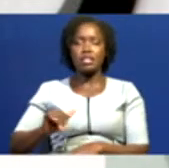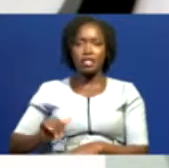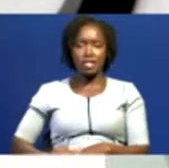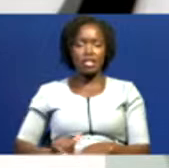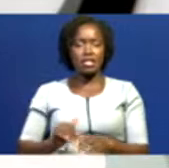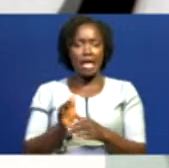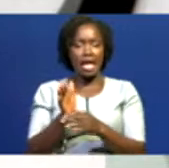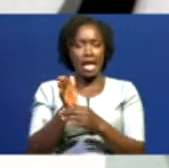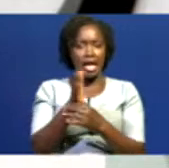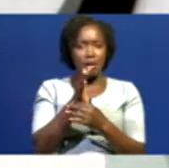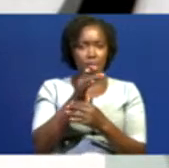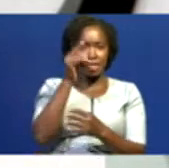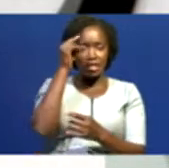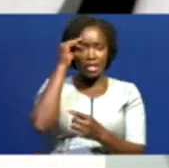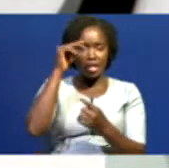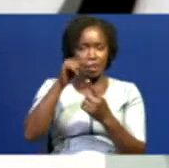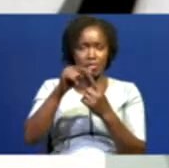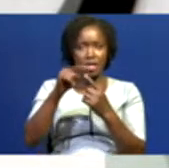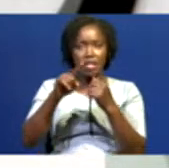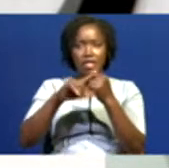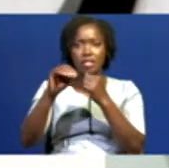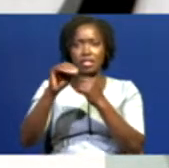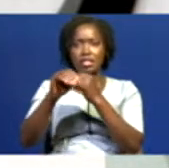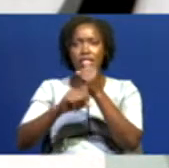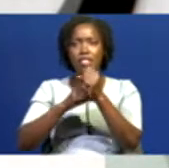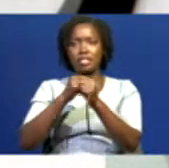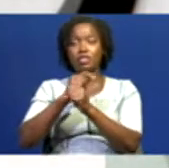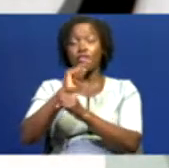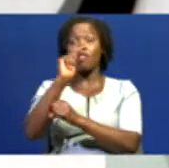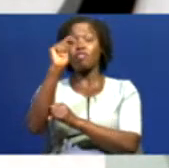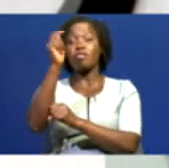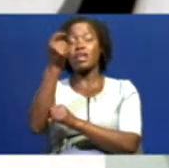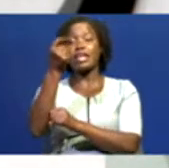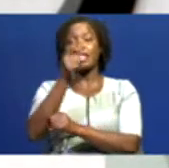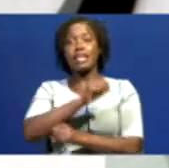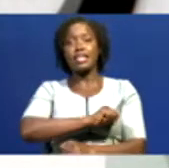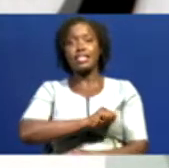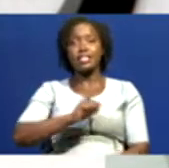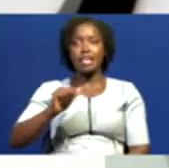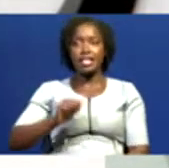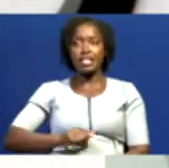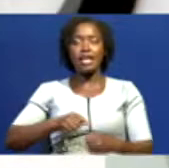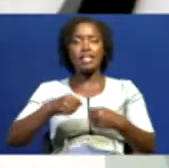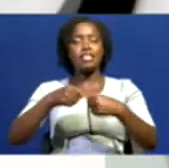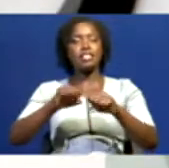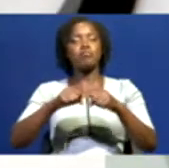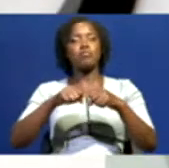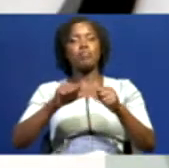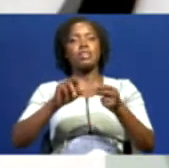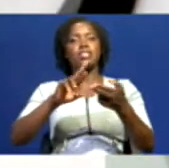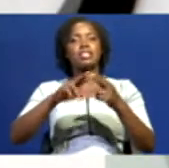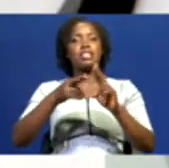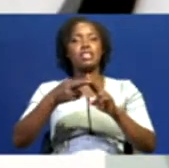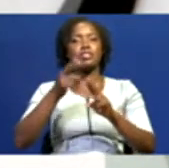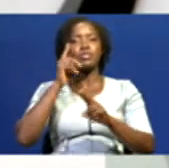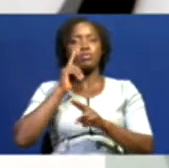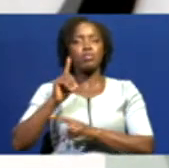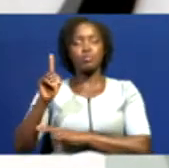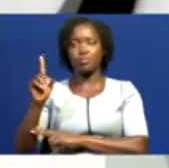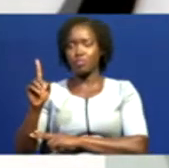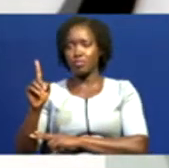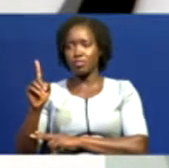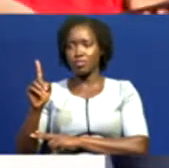aimed at marking 60 years of Kenya-China diplomatic relations.